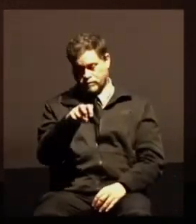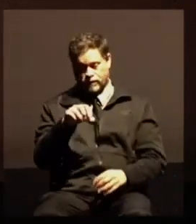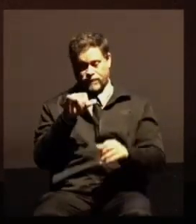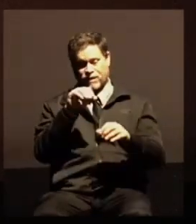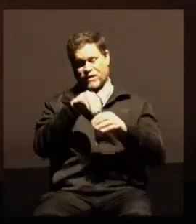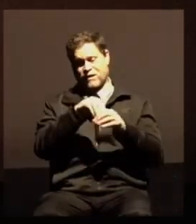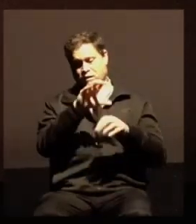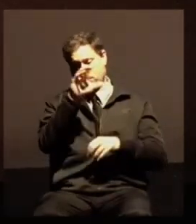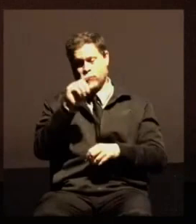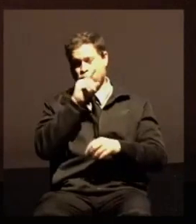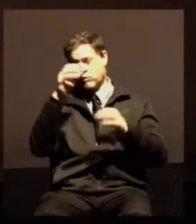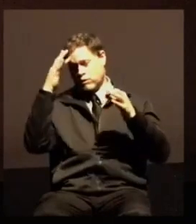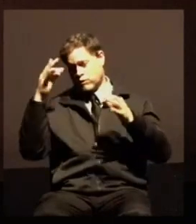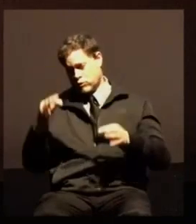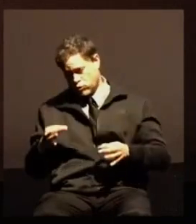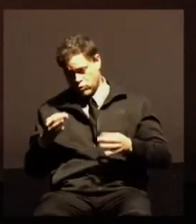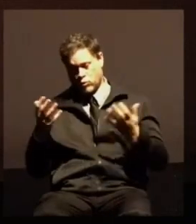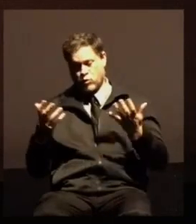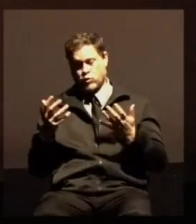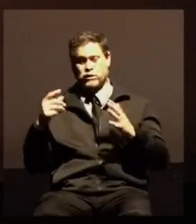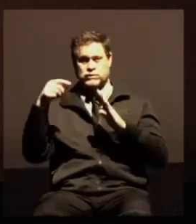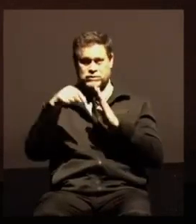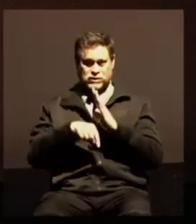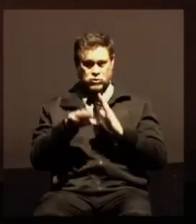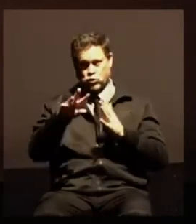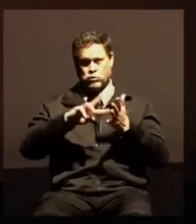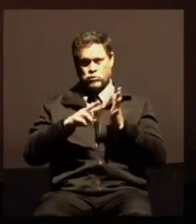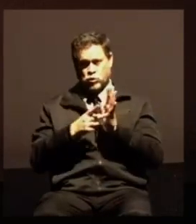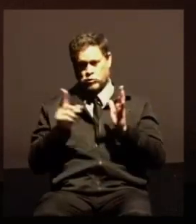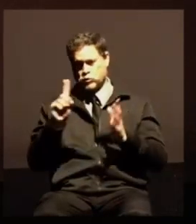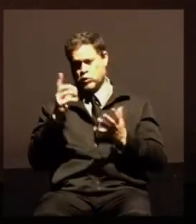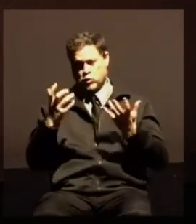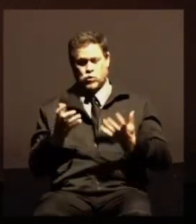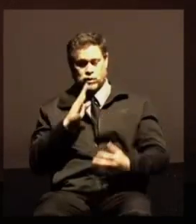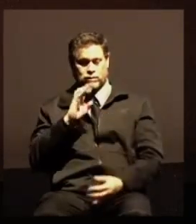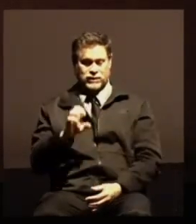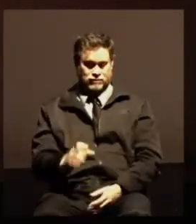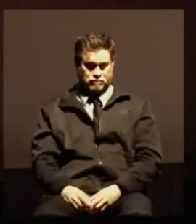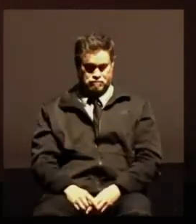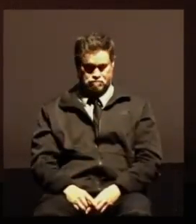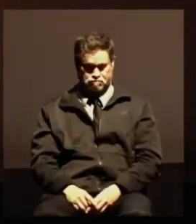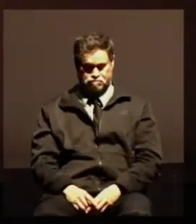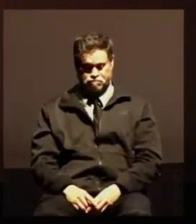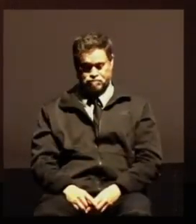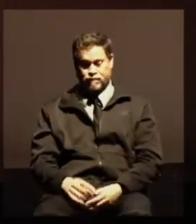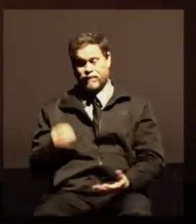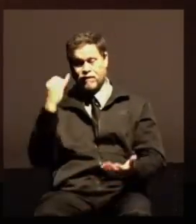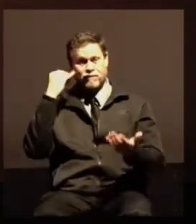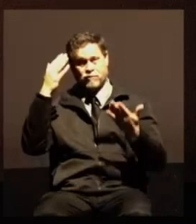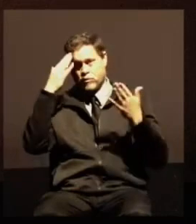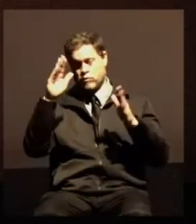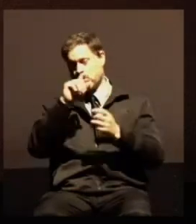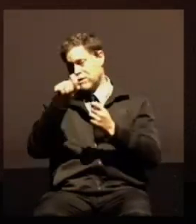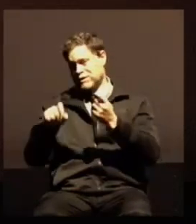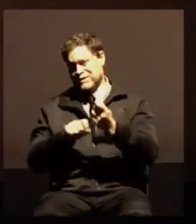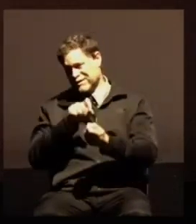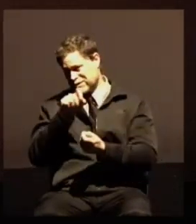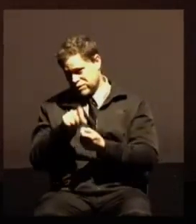company. But you really have to determine that when it really comes down to your purpose and where you want to be, right? If you don't know